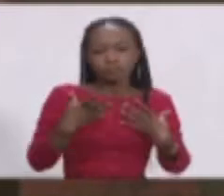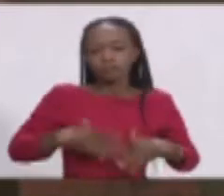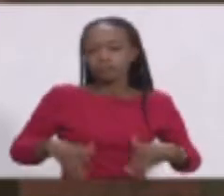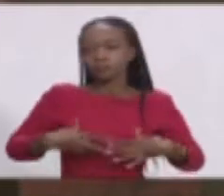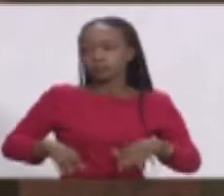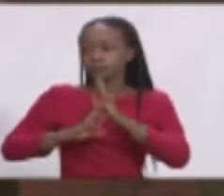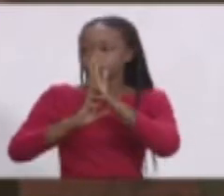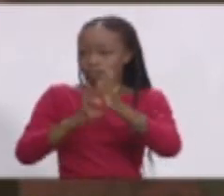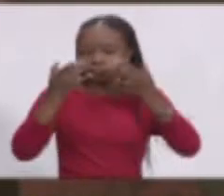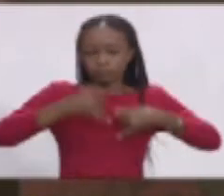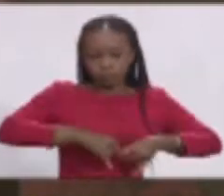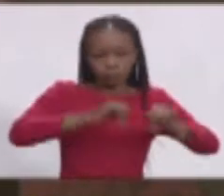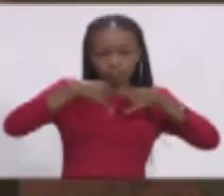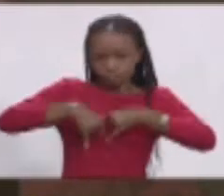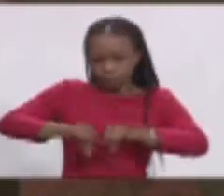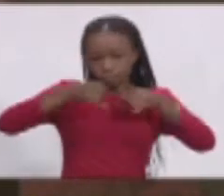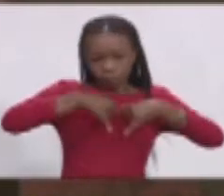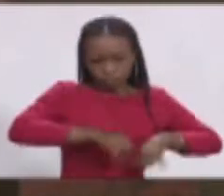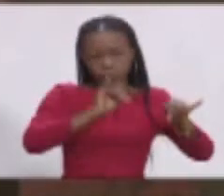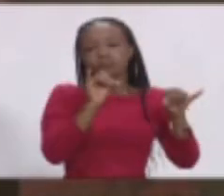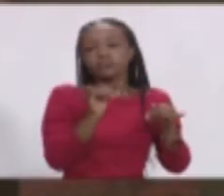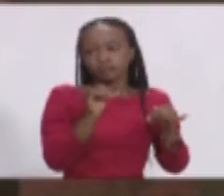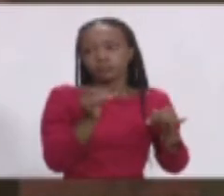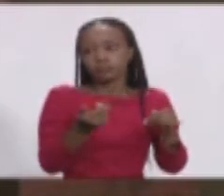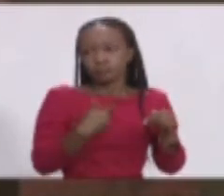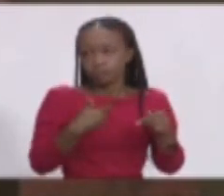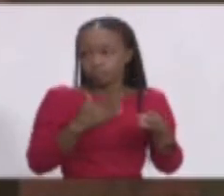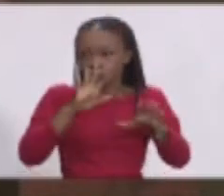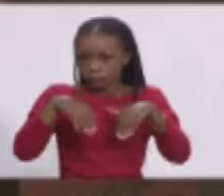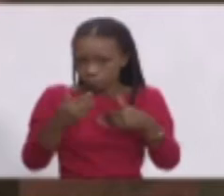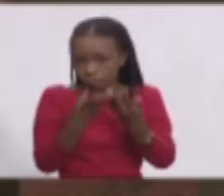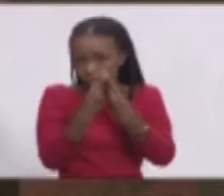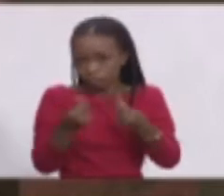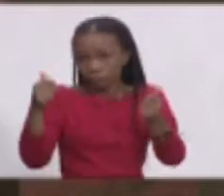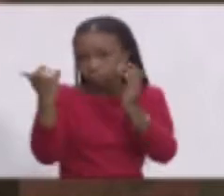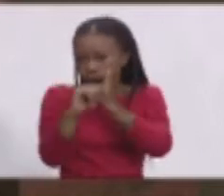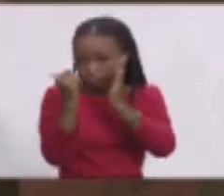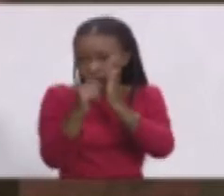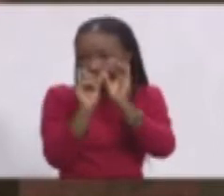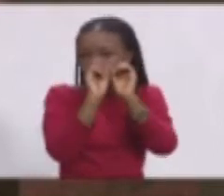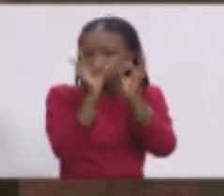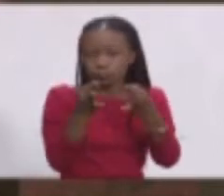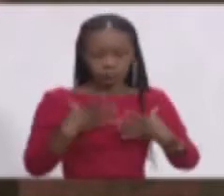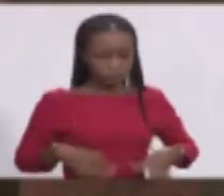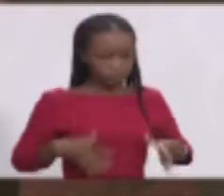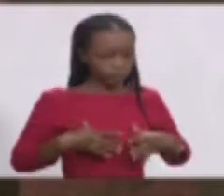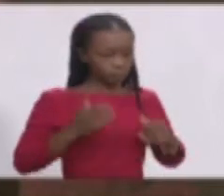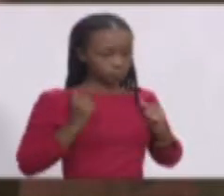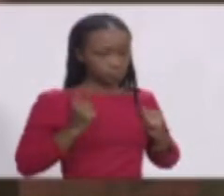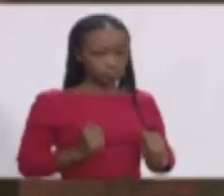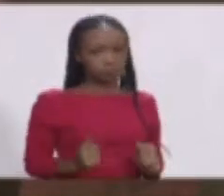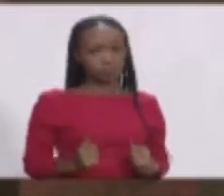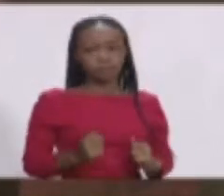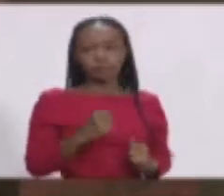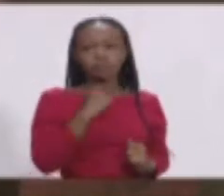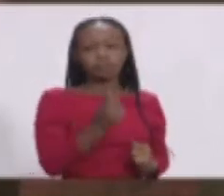representatives, to try and so that they can get an idea of how big the crisis is, that the people who are not able to,